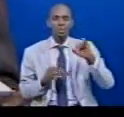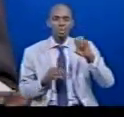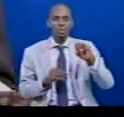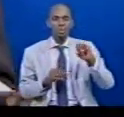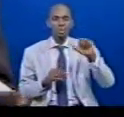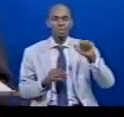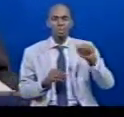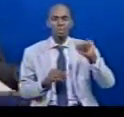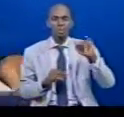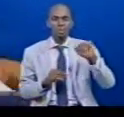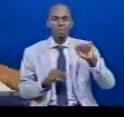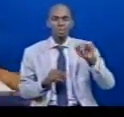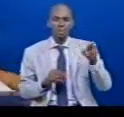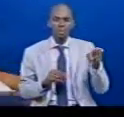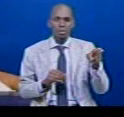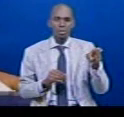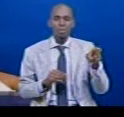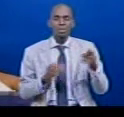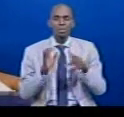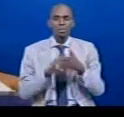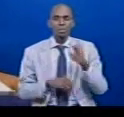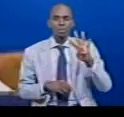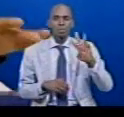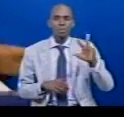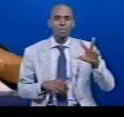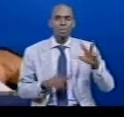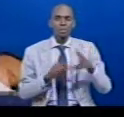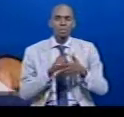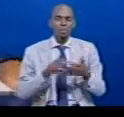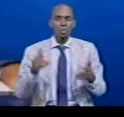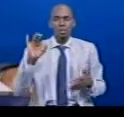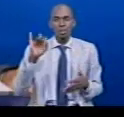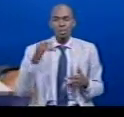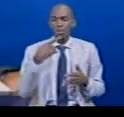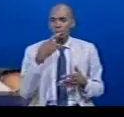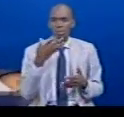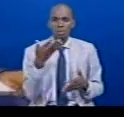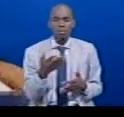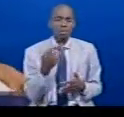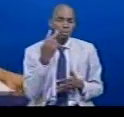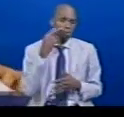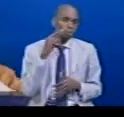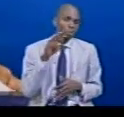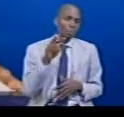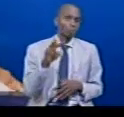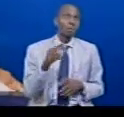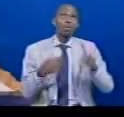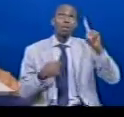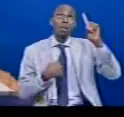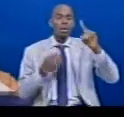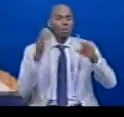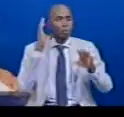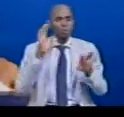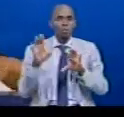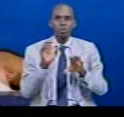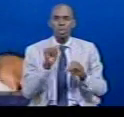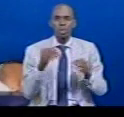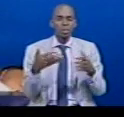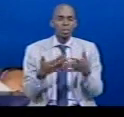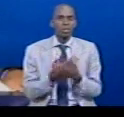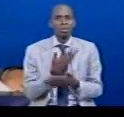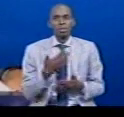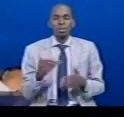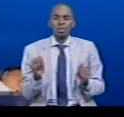43, verse 19 said, behold, I will do a new thing. A new